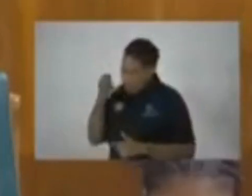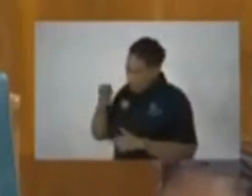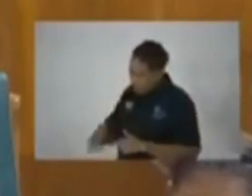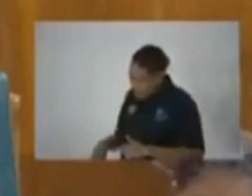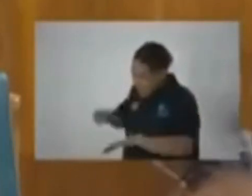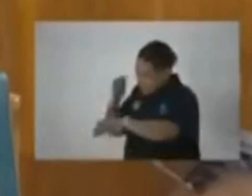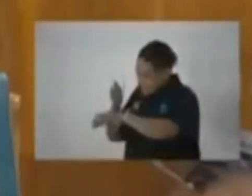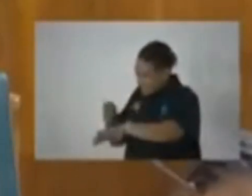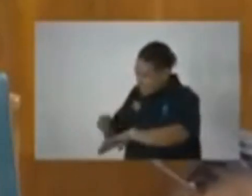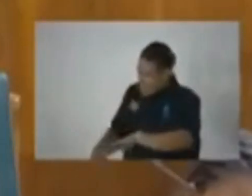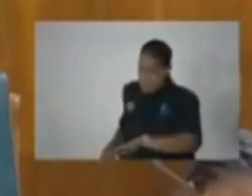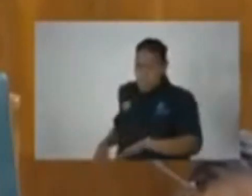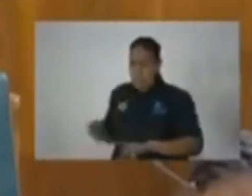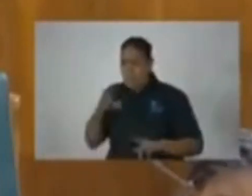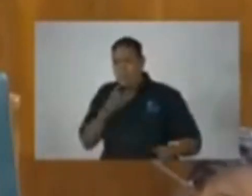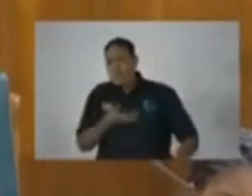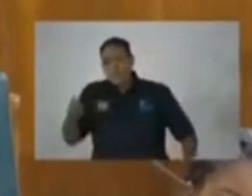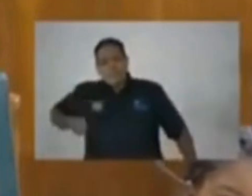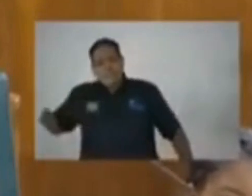corn?